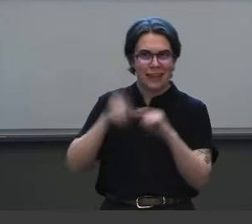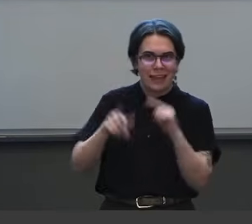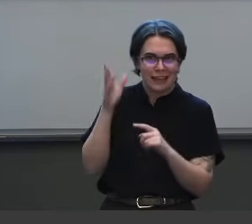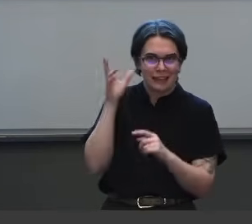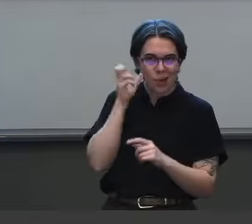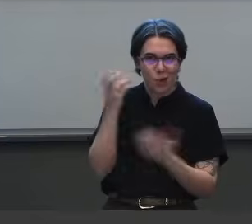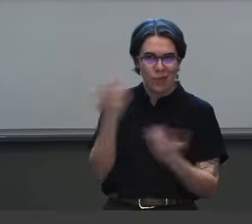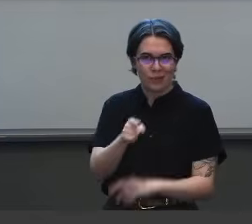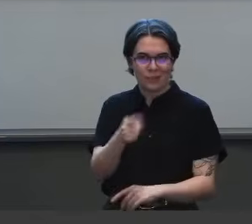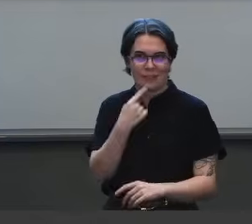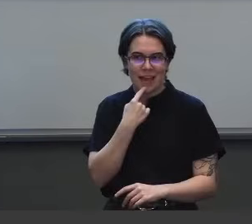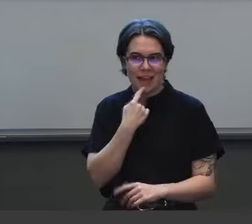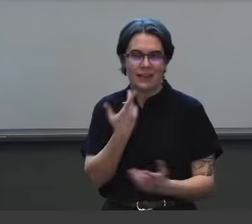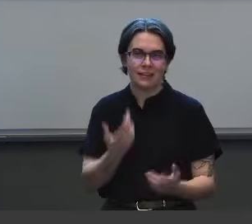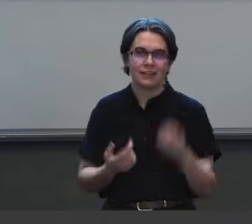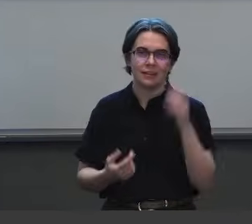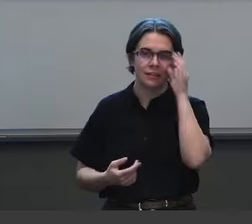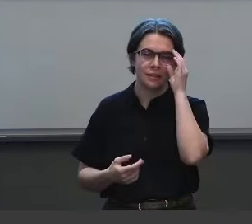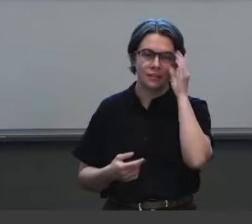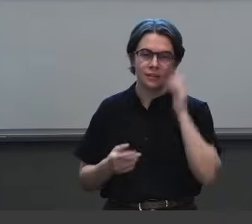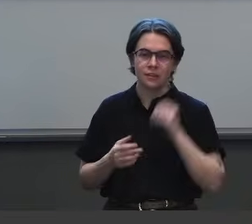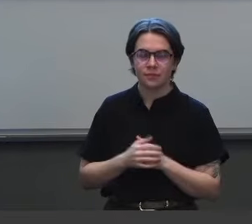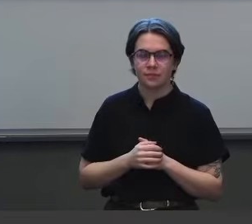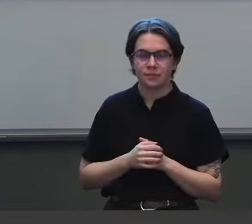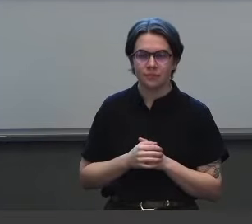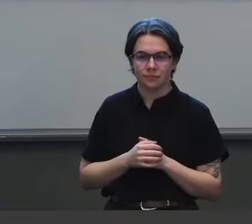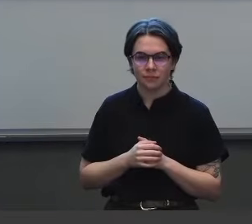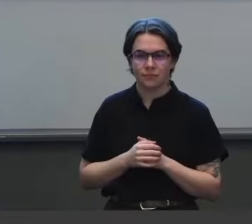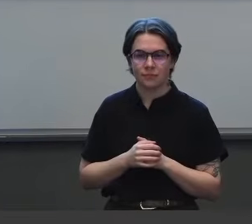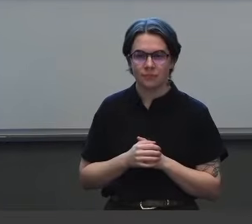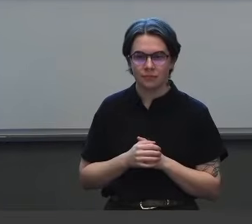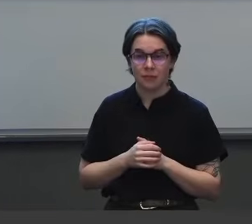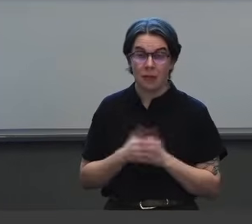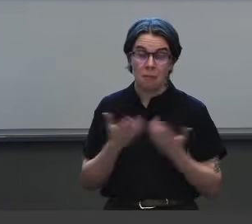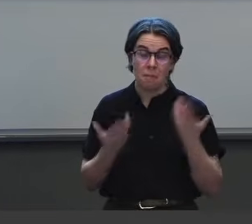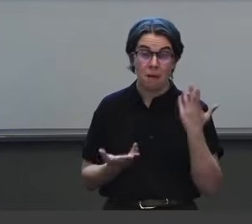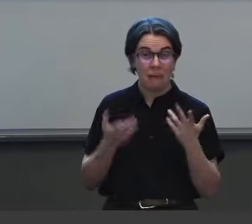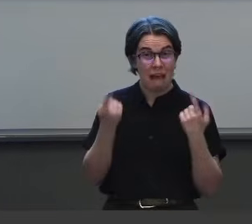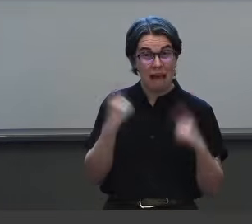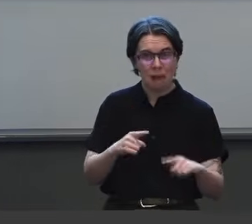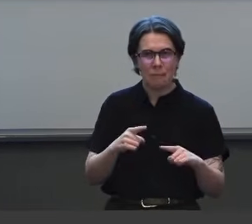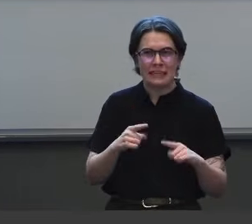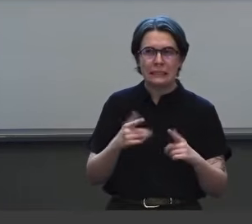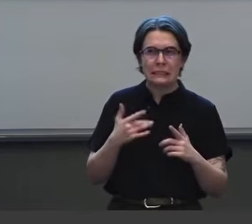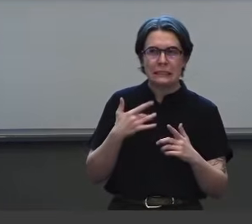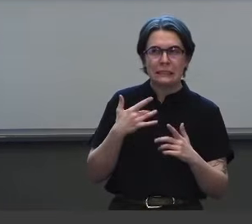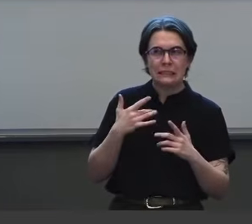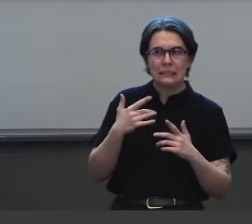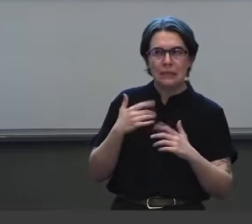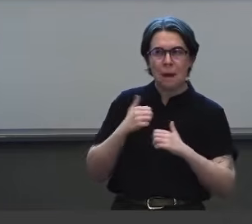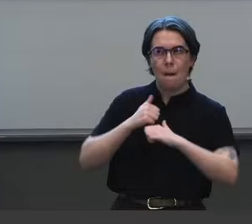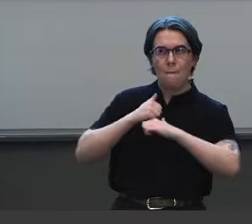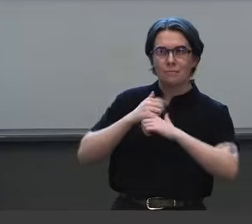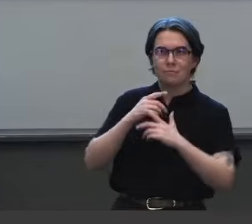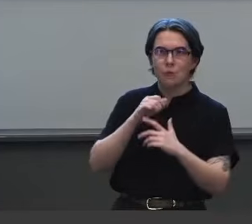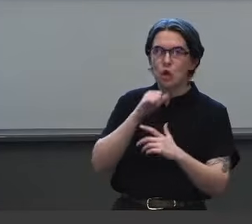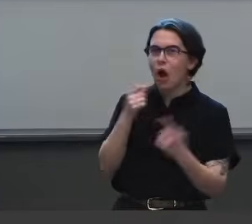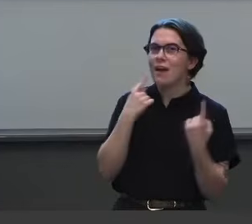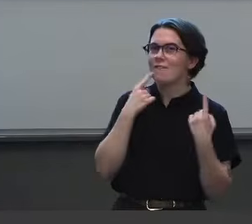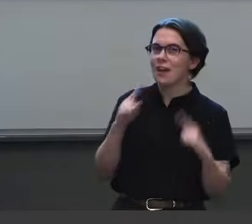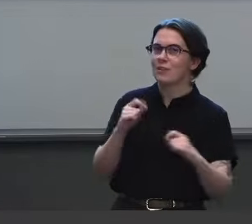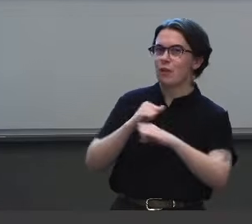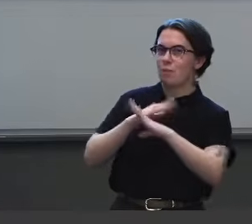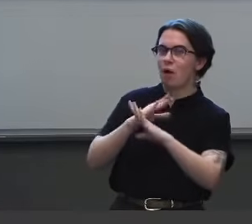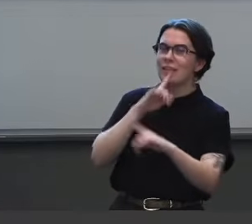So they might block quite a bit, but then the very sound that you're aversive to still gets in and can cause a reaction. And we've heard that